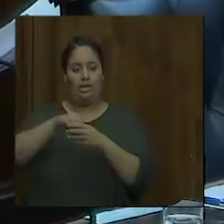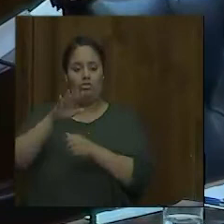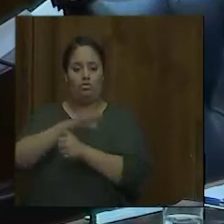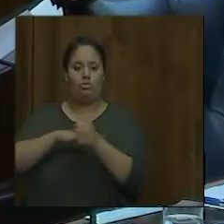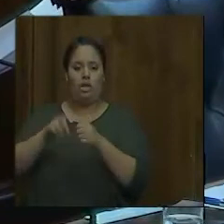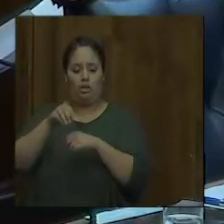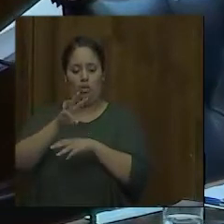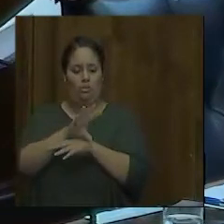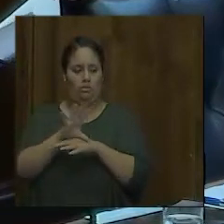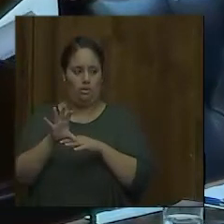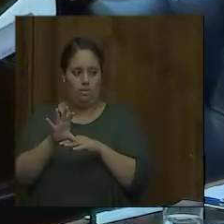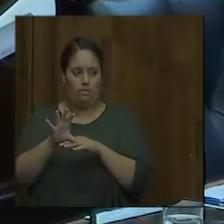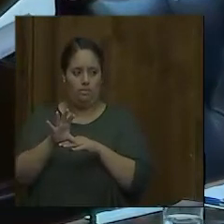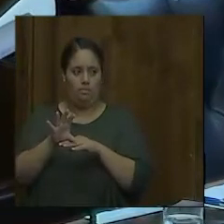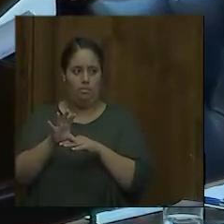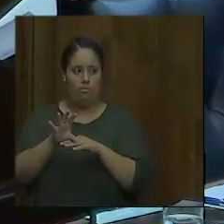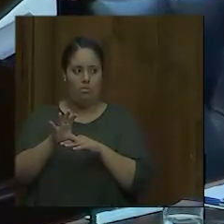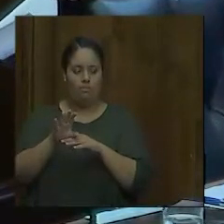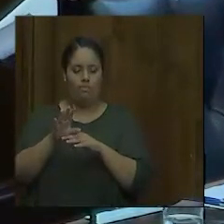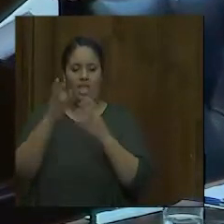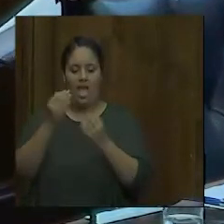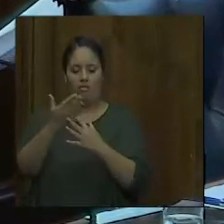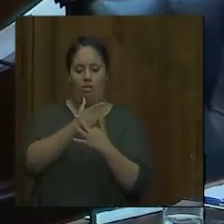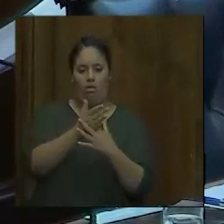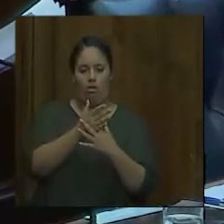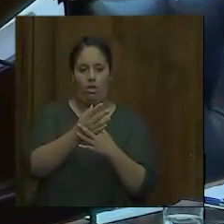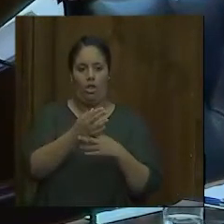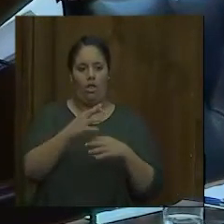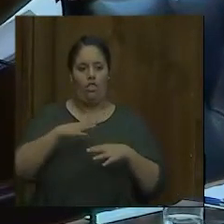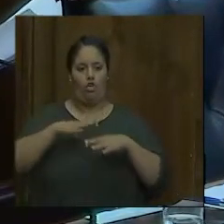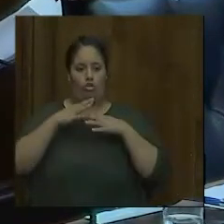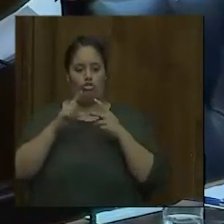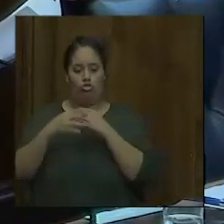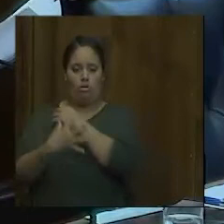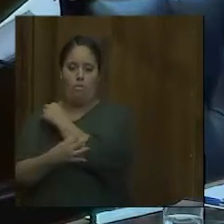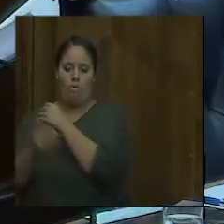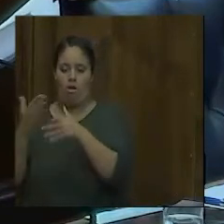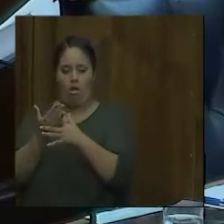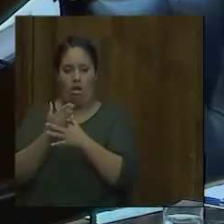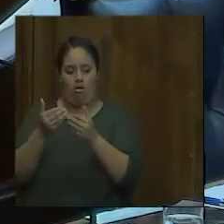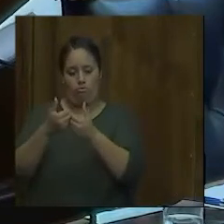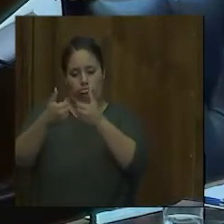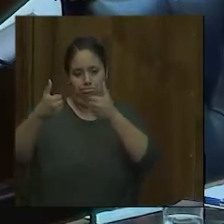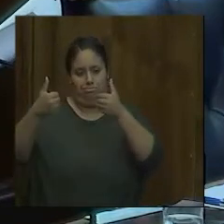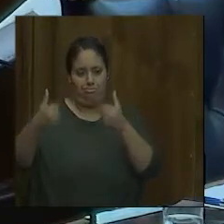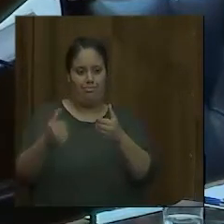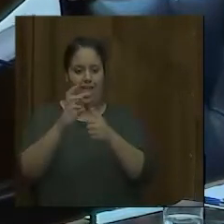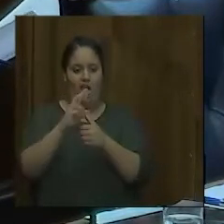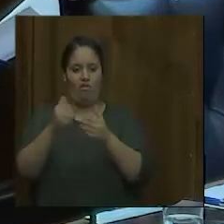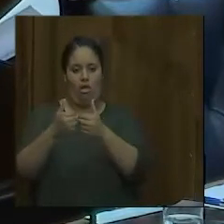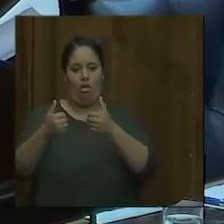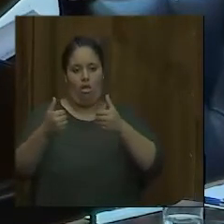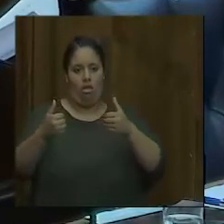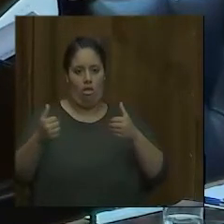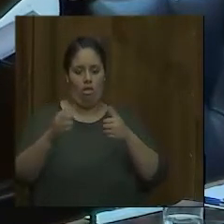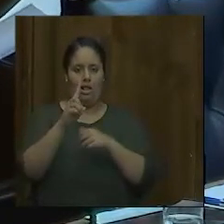the Western Cape? The gap between the rich and the poor is widened by the day. The